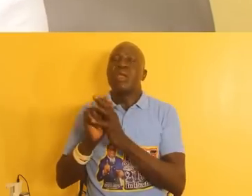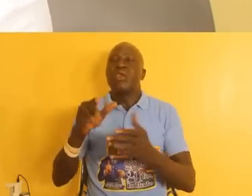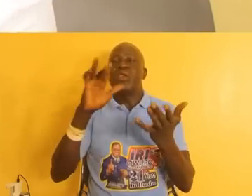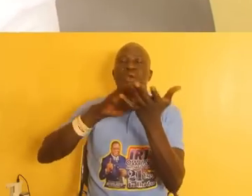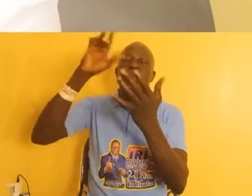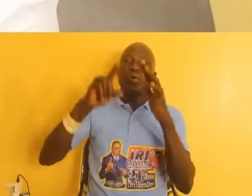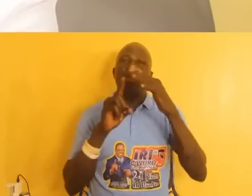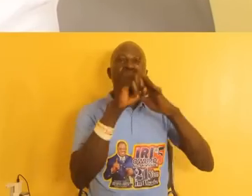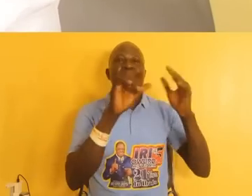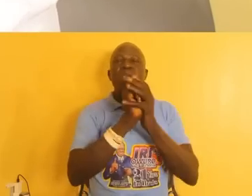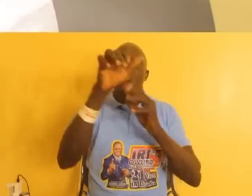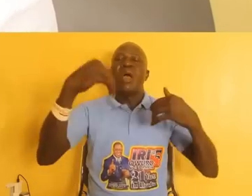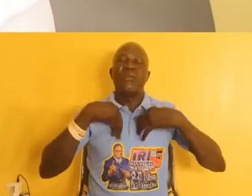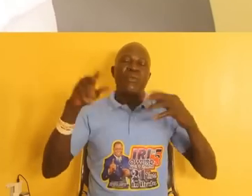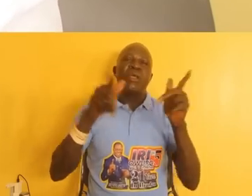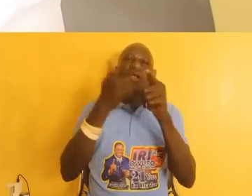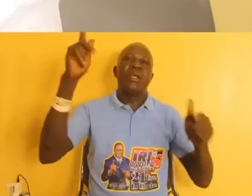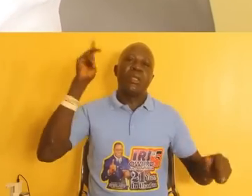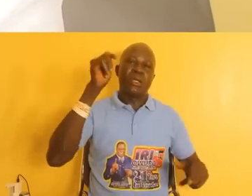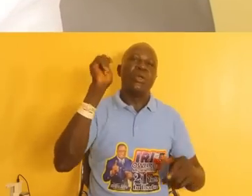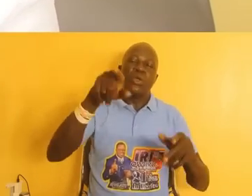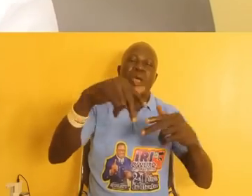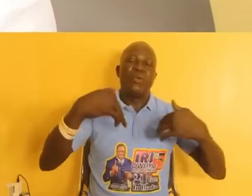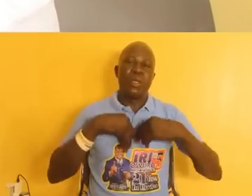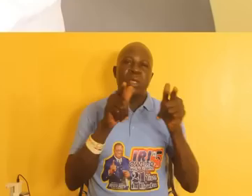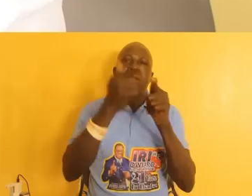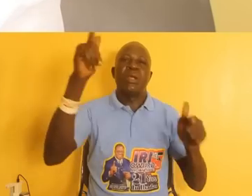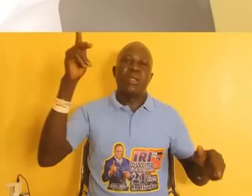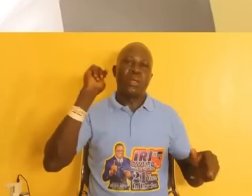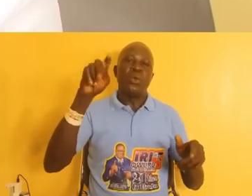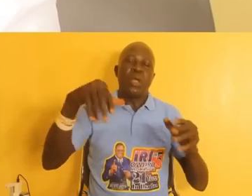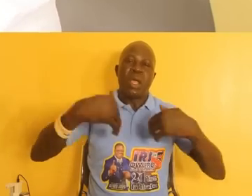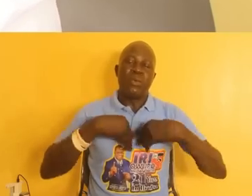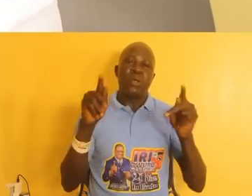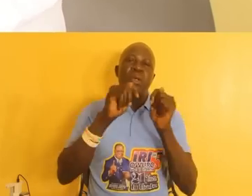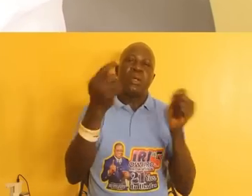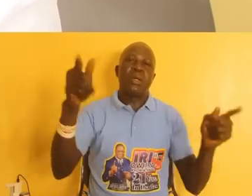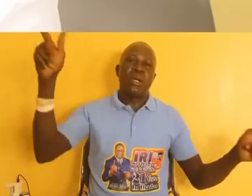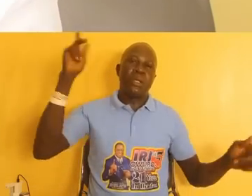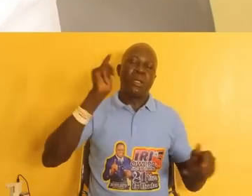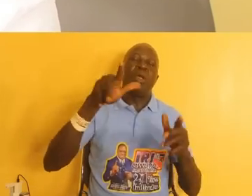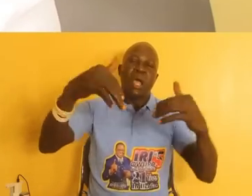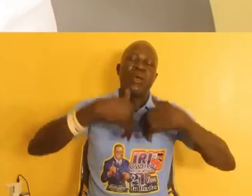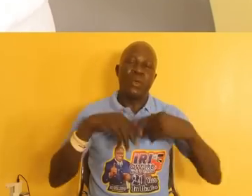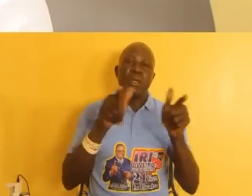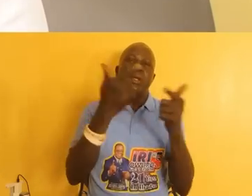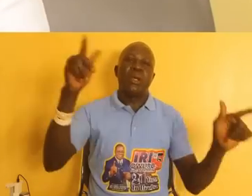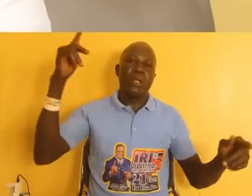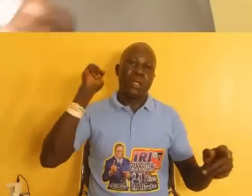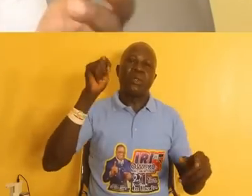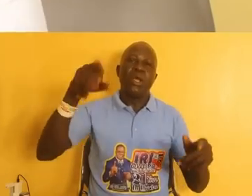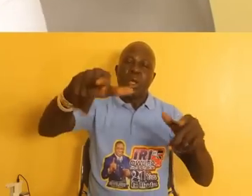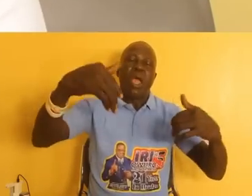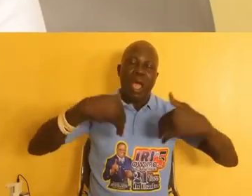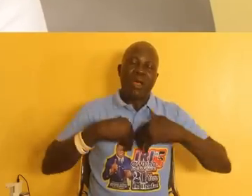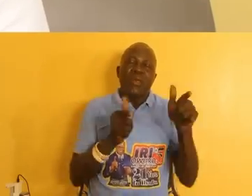jáde. Wàá ní ẹ̀rí ńlá. Wàá ní ẹ̀rí ńlá. Wàá ní ẹ̀rí ńlá. Wàá ní ẹ̀rí ńlá. Wàá ní